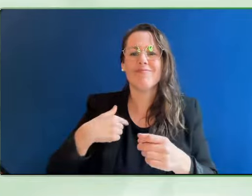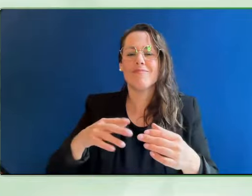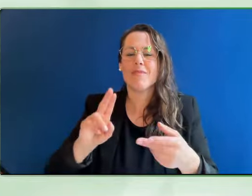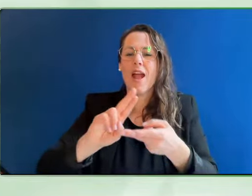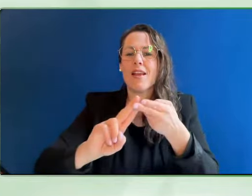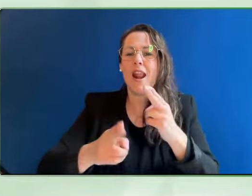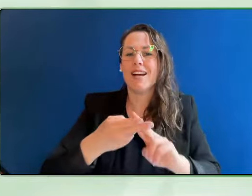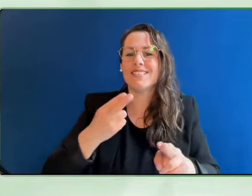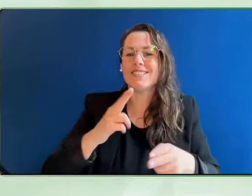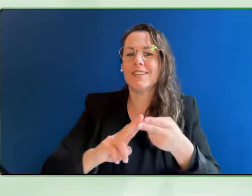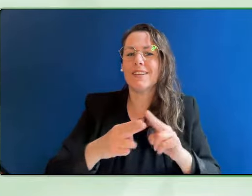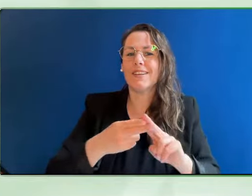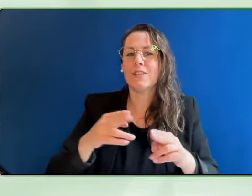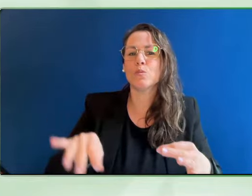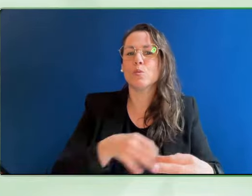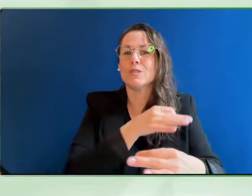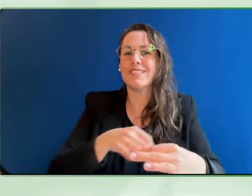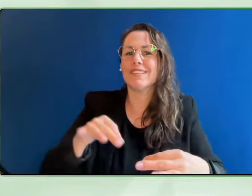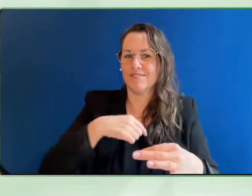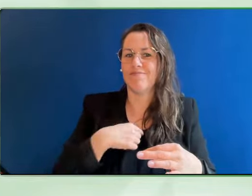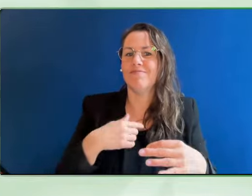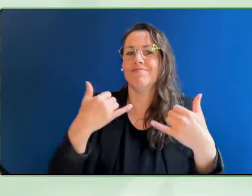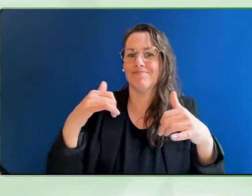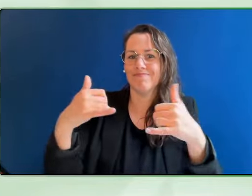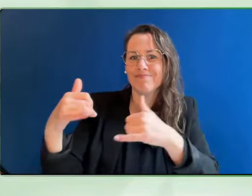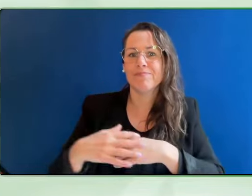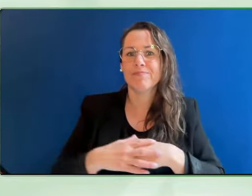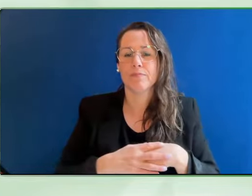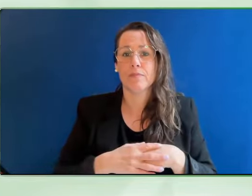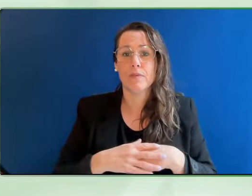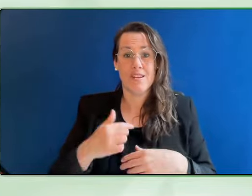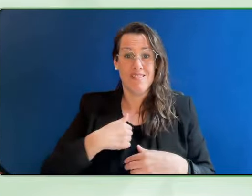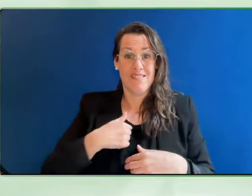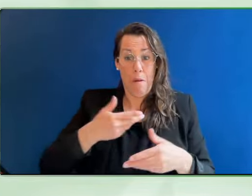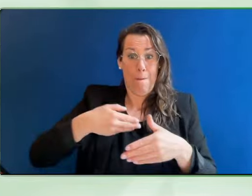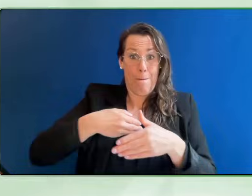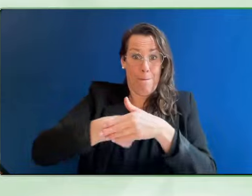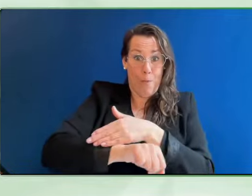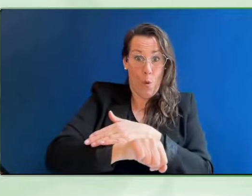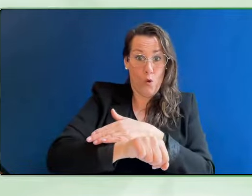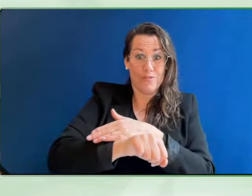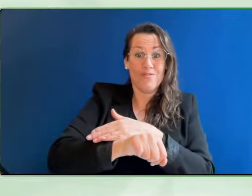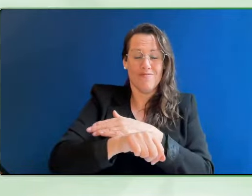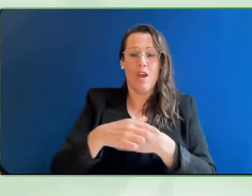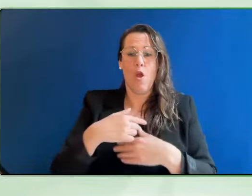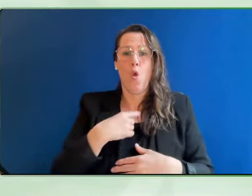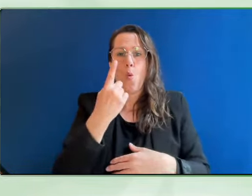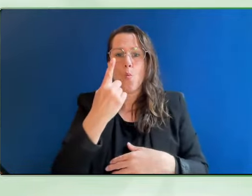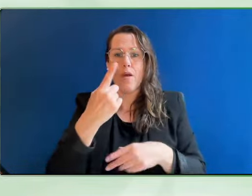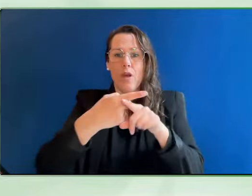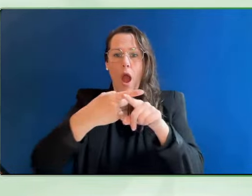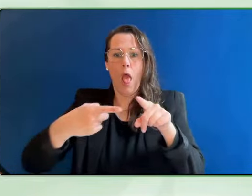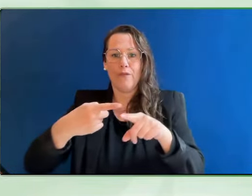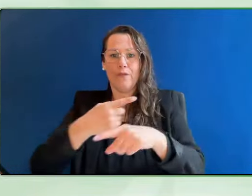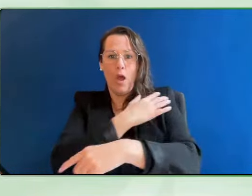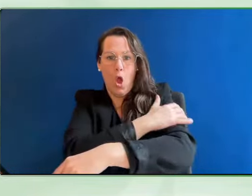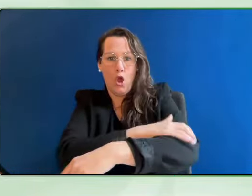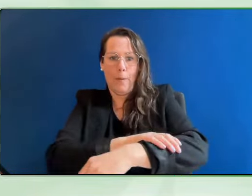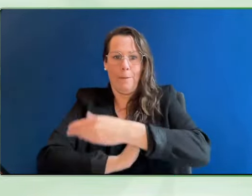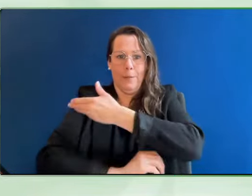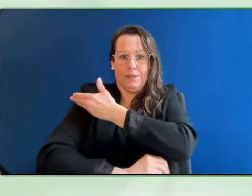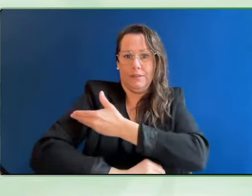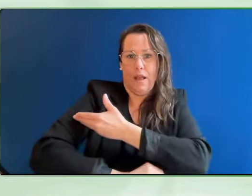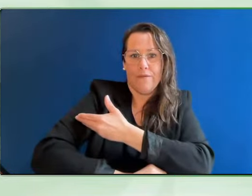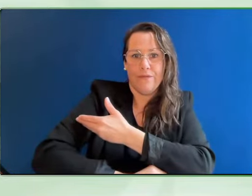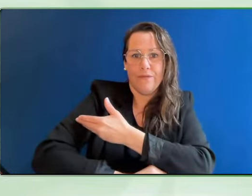3 valves. So it's not a disadvantage to use it with 1 arm. And also,